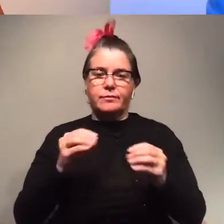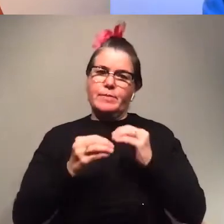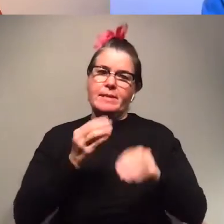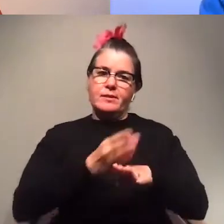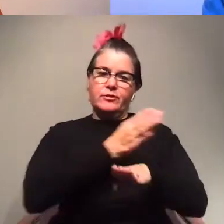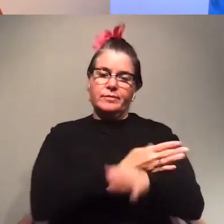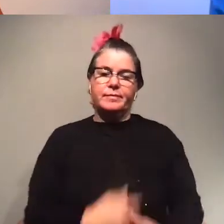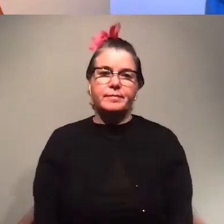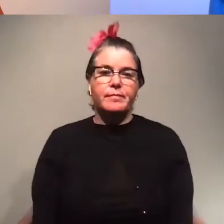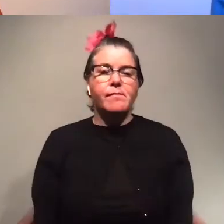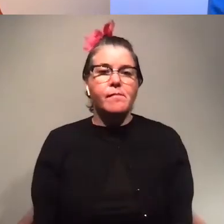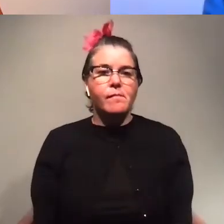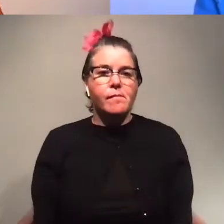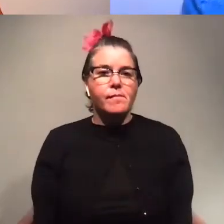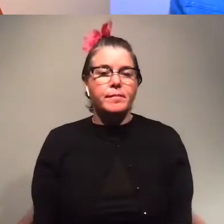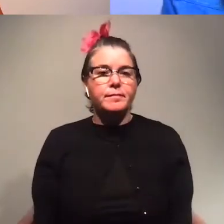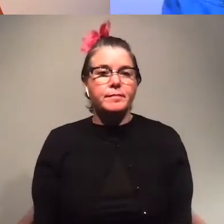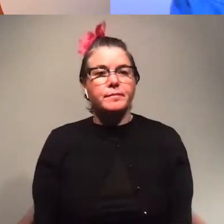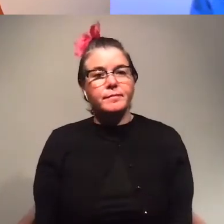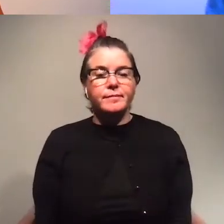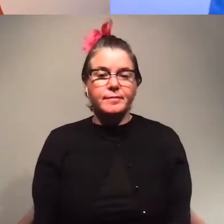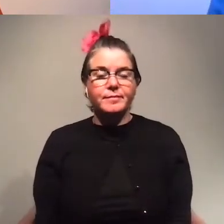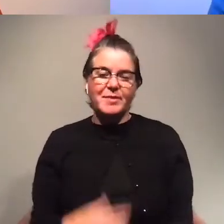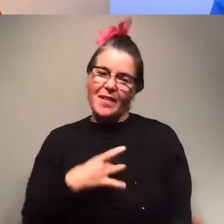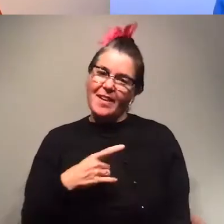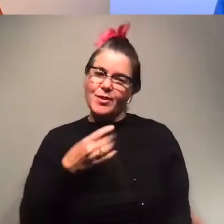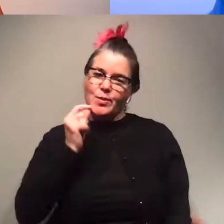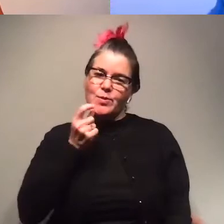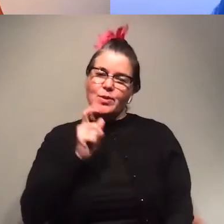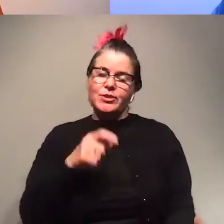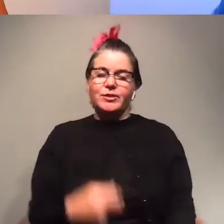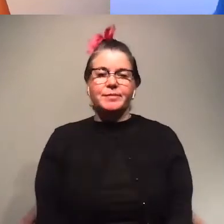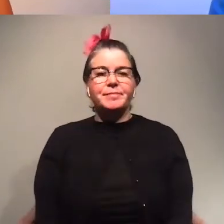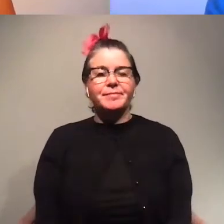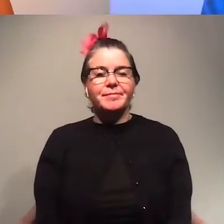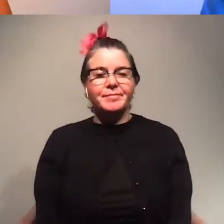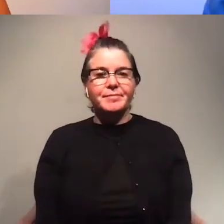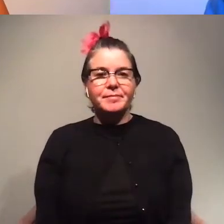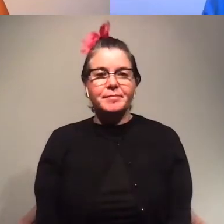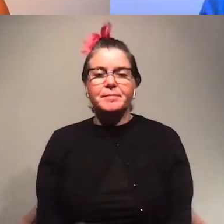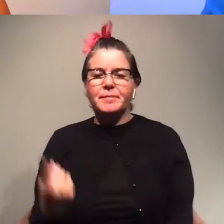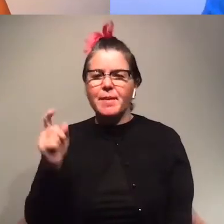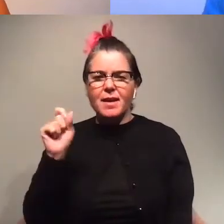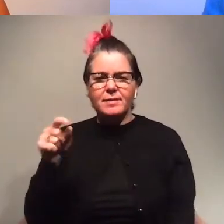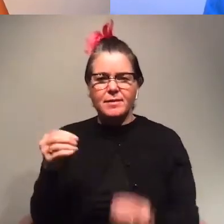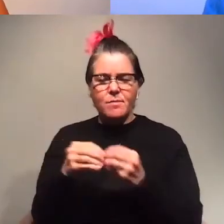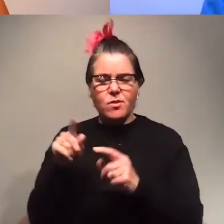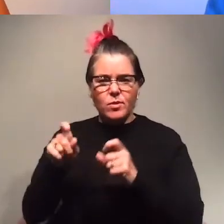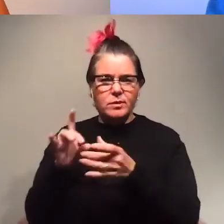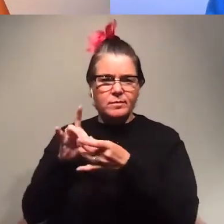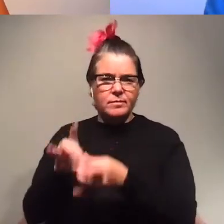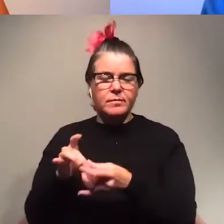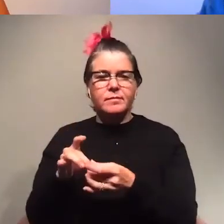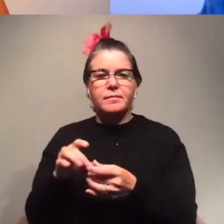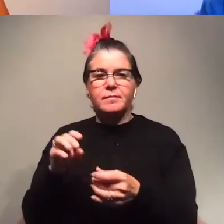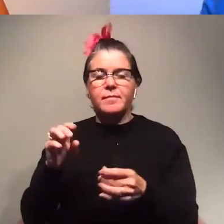No, it's a cool question. It was like, what would you save? I like it. Right. I don't know. Someone's asking some more questions about the